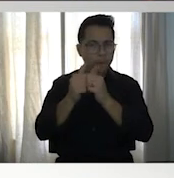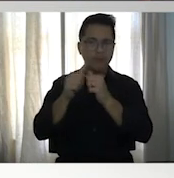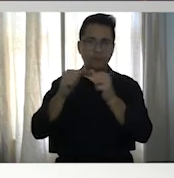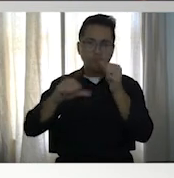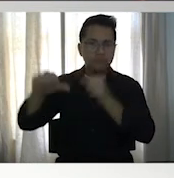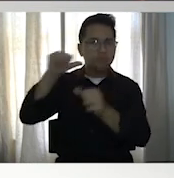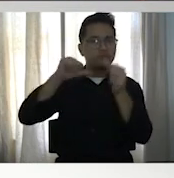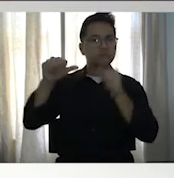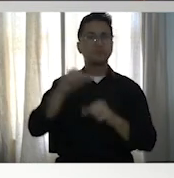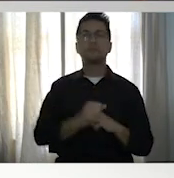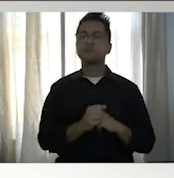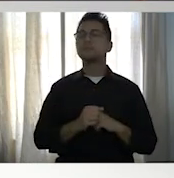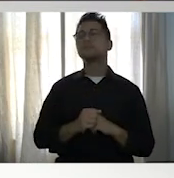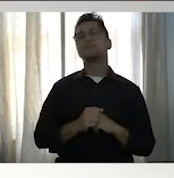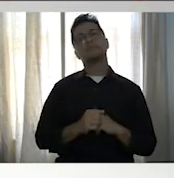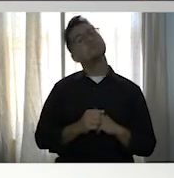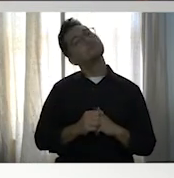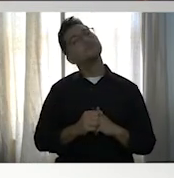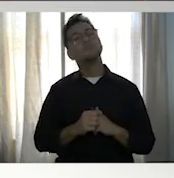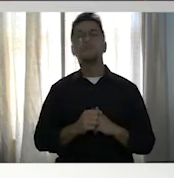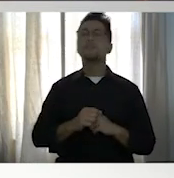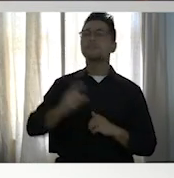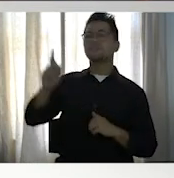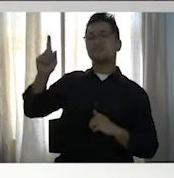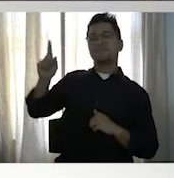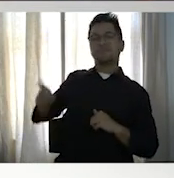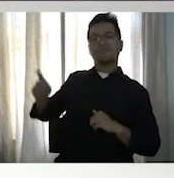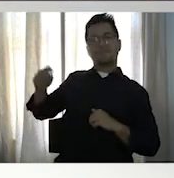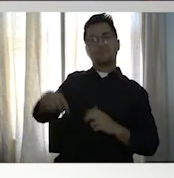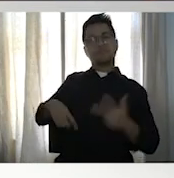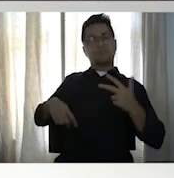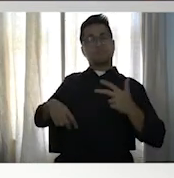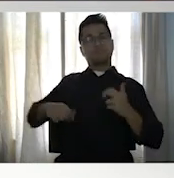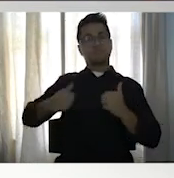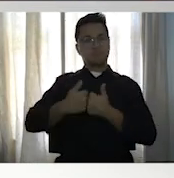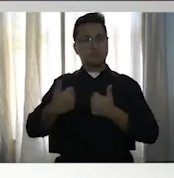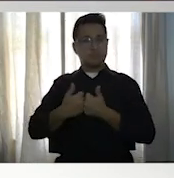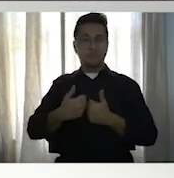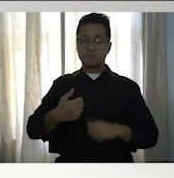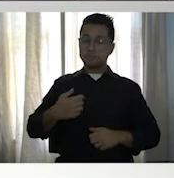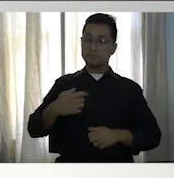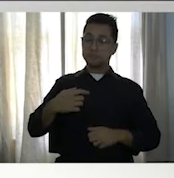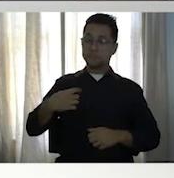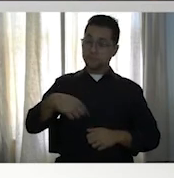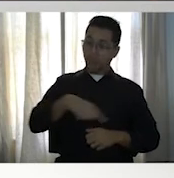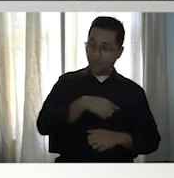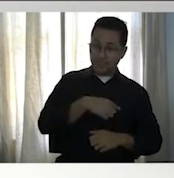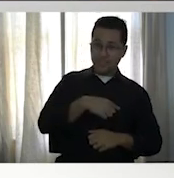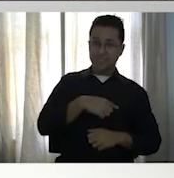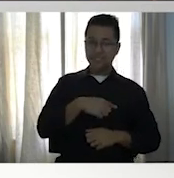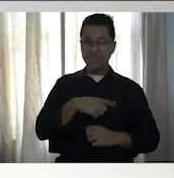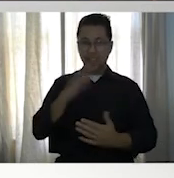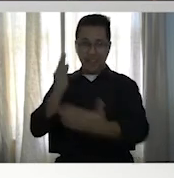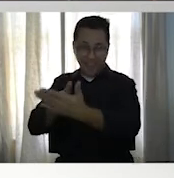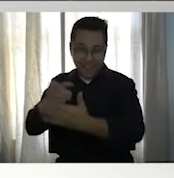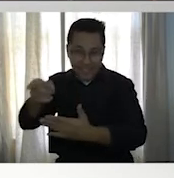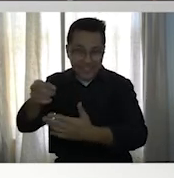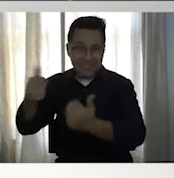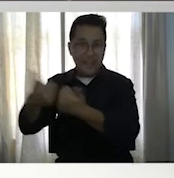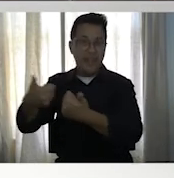lot of those These are just 3 games that it's us against the game.